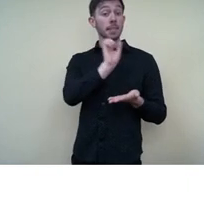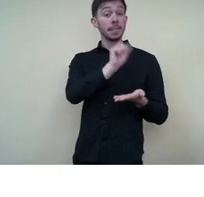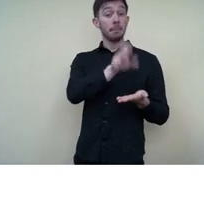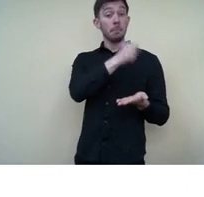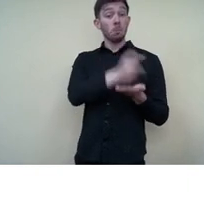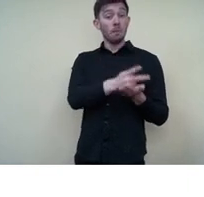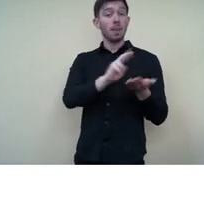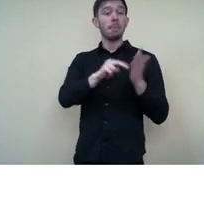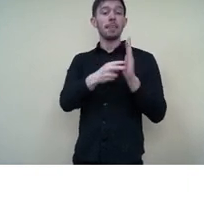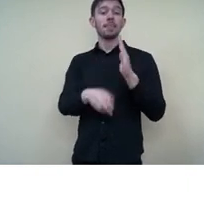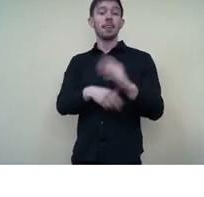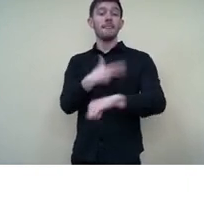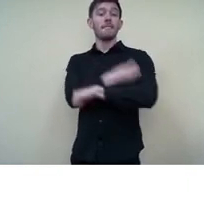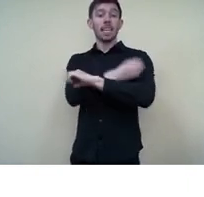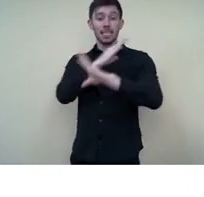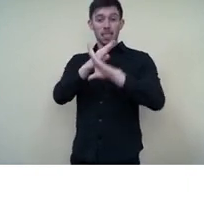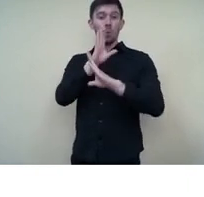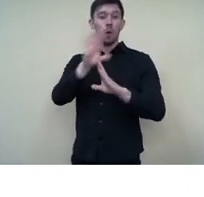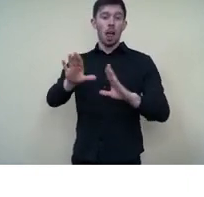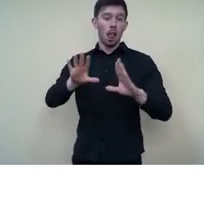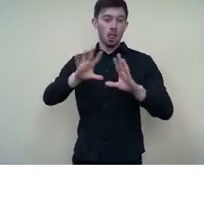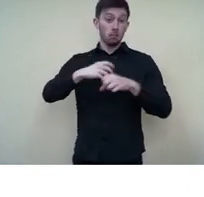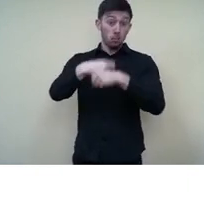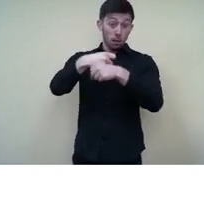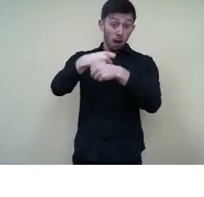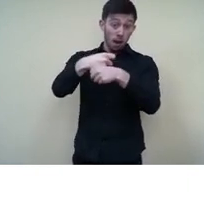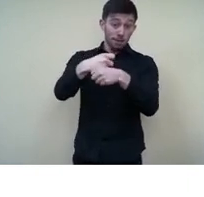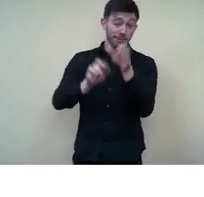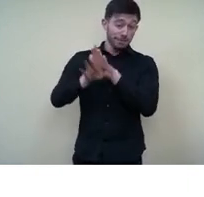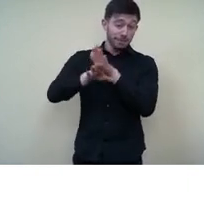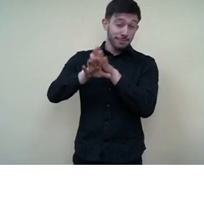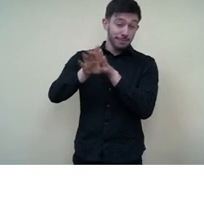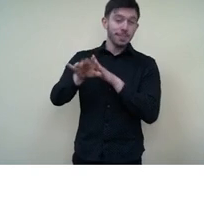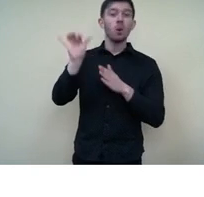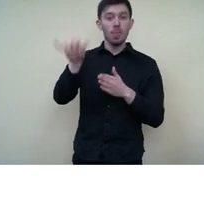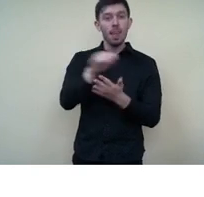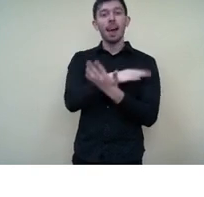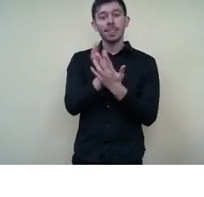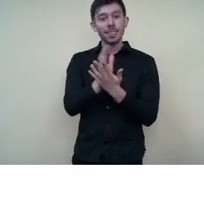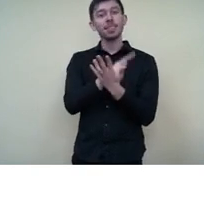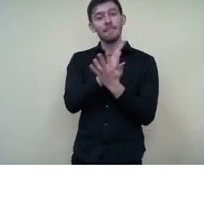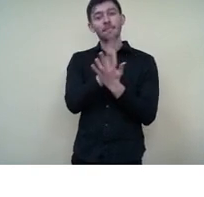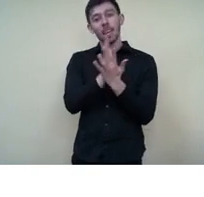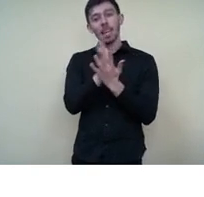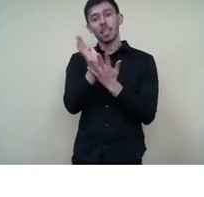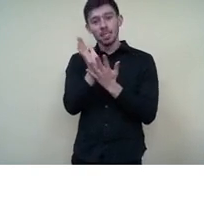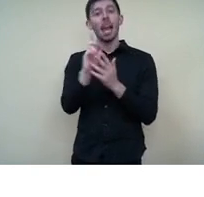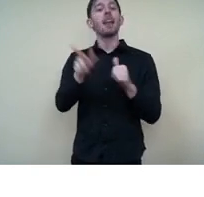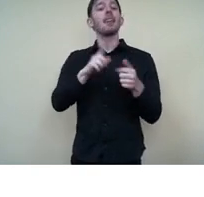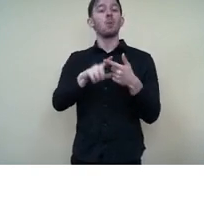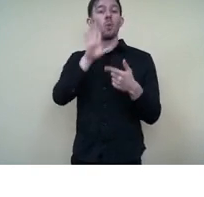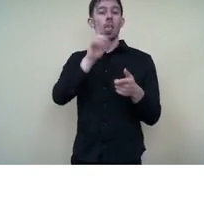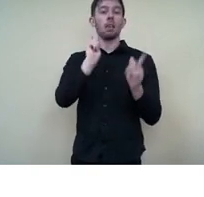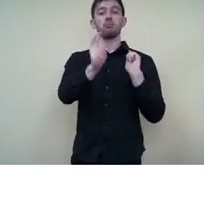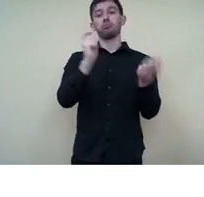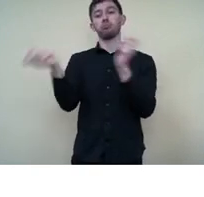then the vaccine undergoes mass production. And so these are the stages of vaccine development, which leads to eventual rollout. And so